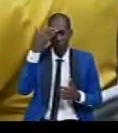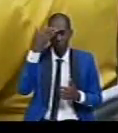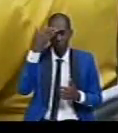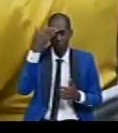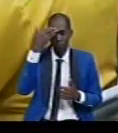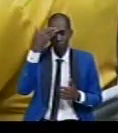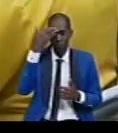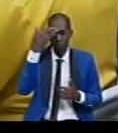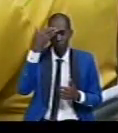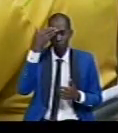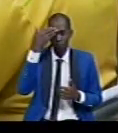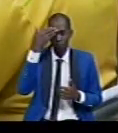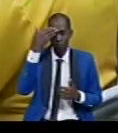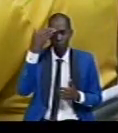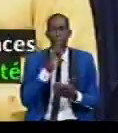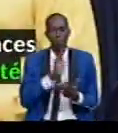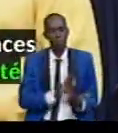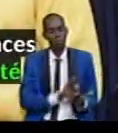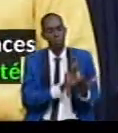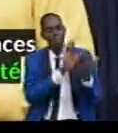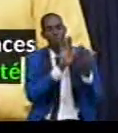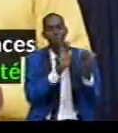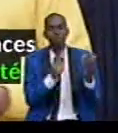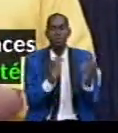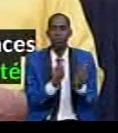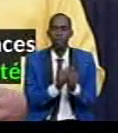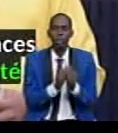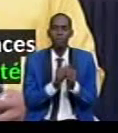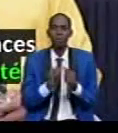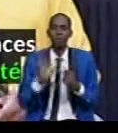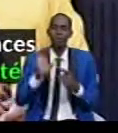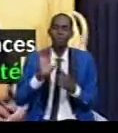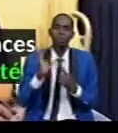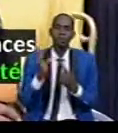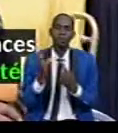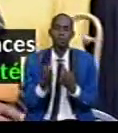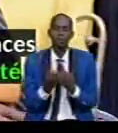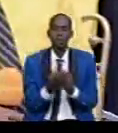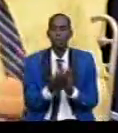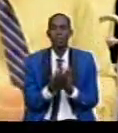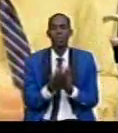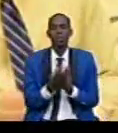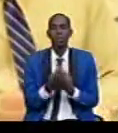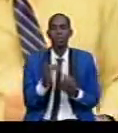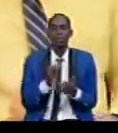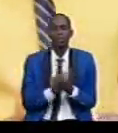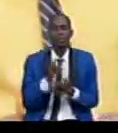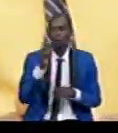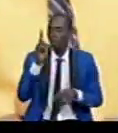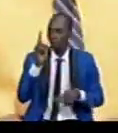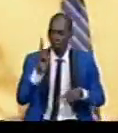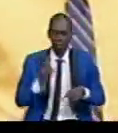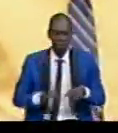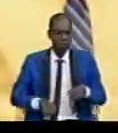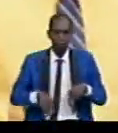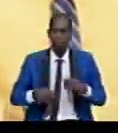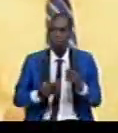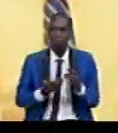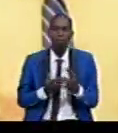forgotten, that you are faced with circumstances that you can't